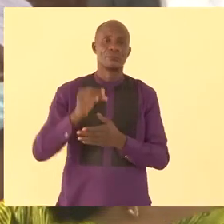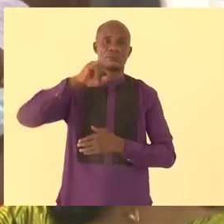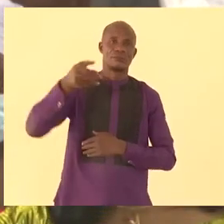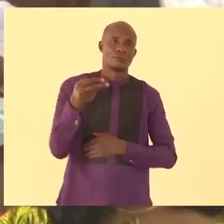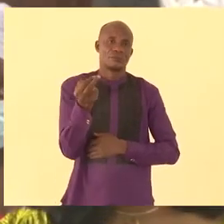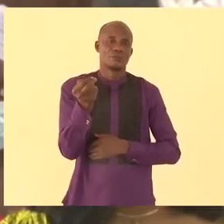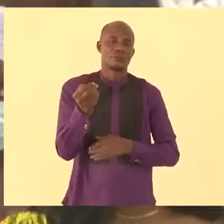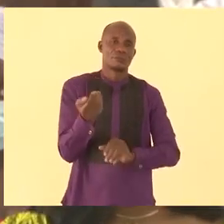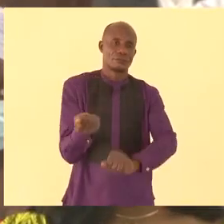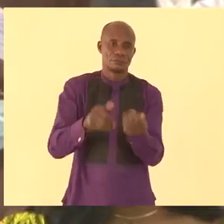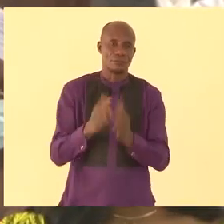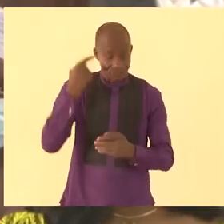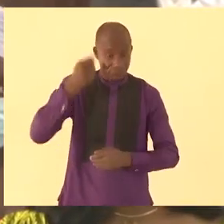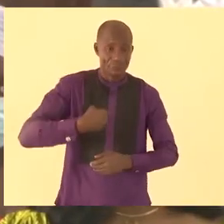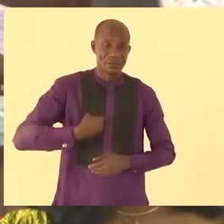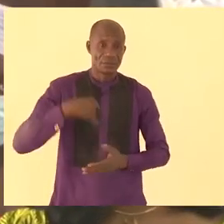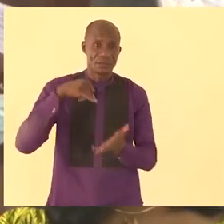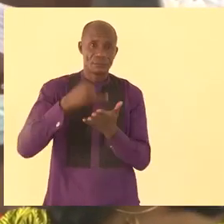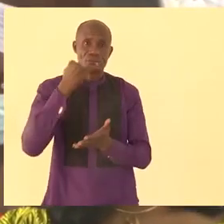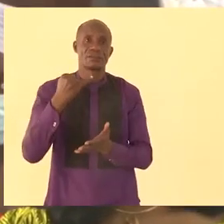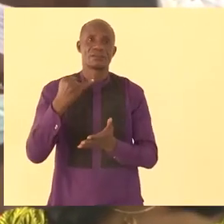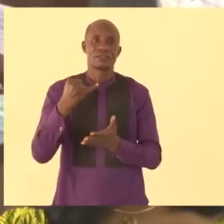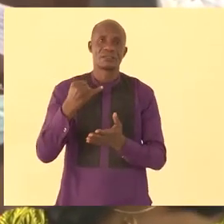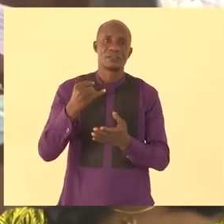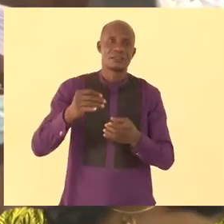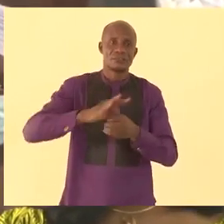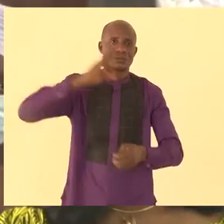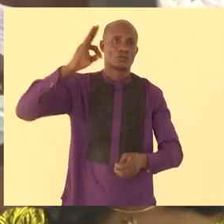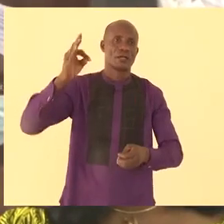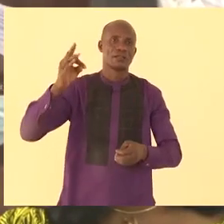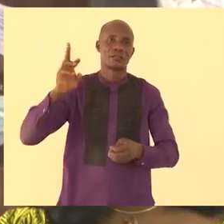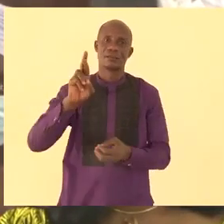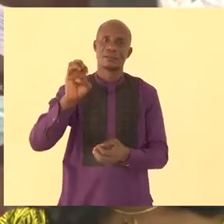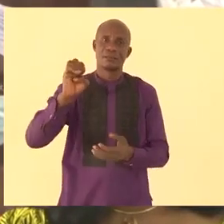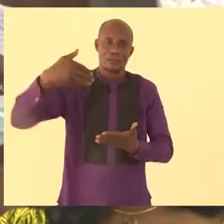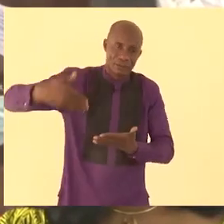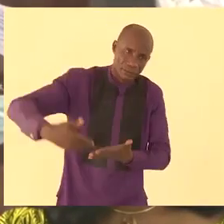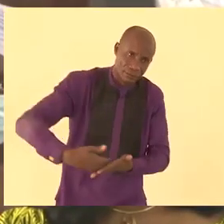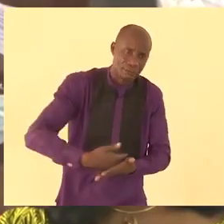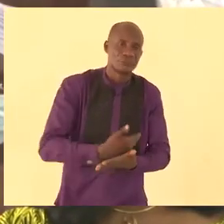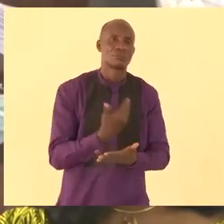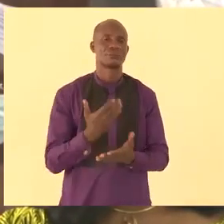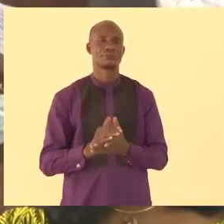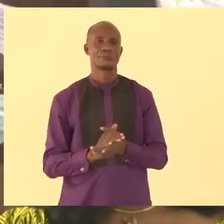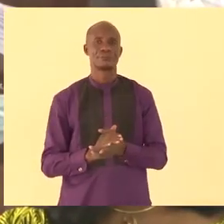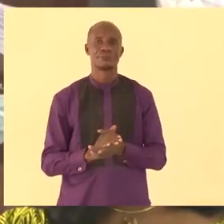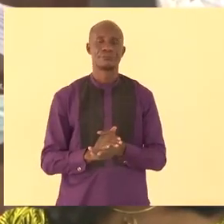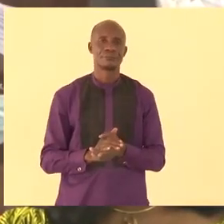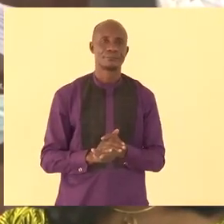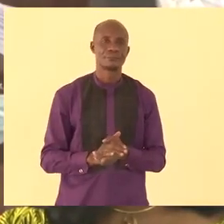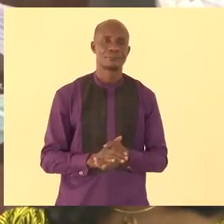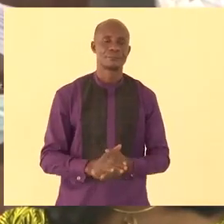of John the Baptist. For me, it is spiritual renewal. Spiritual renewal. That encompasses